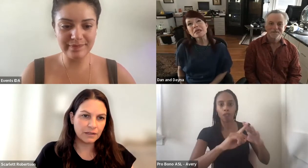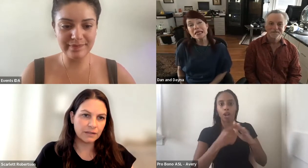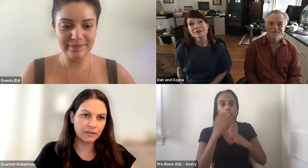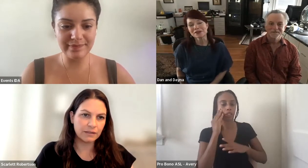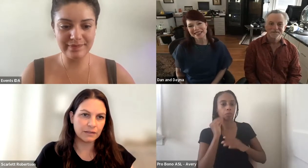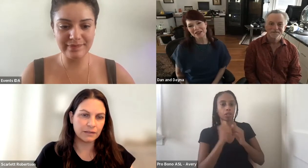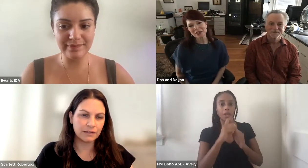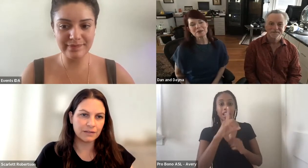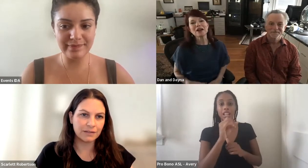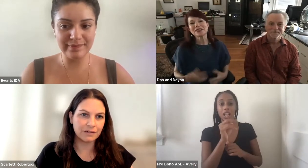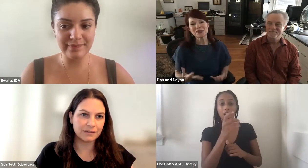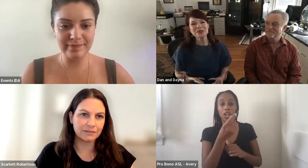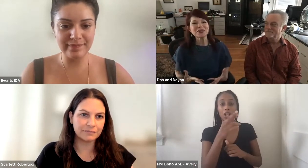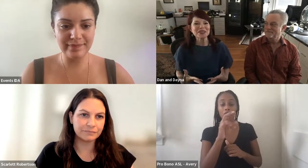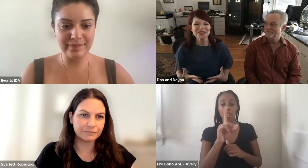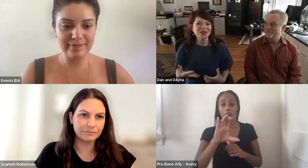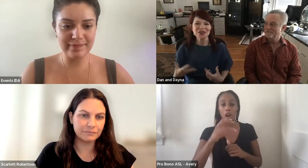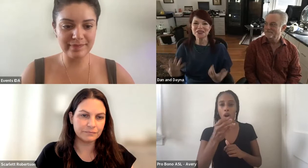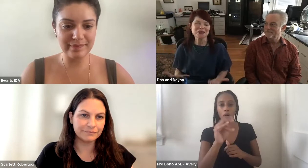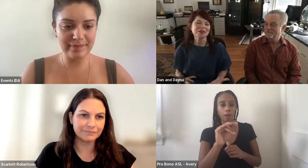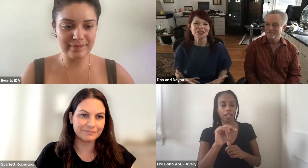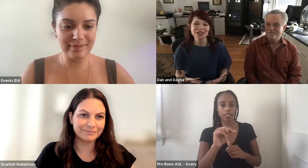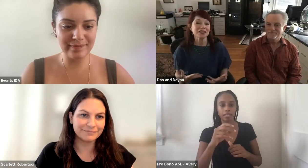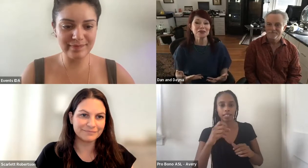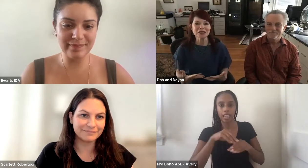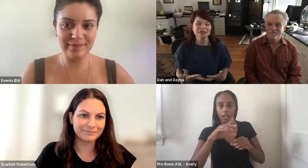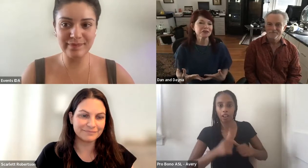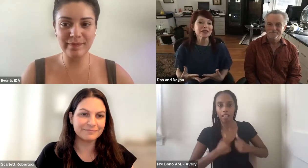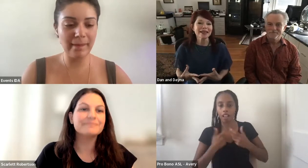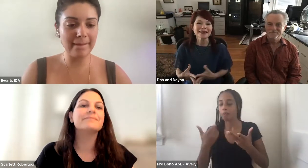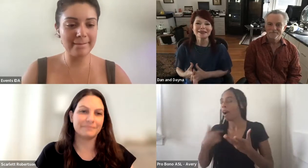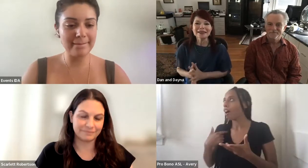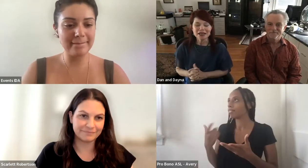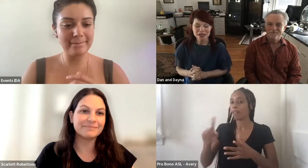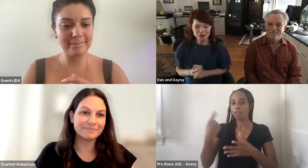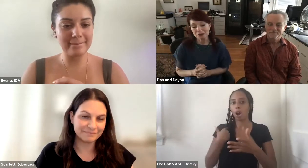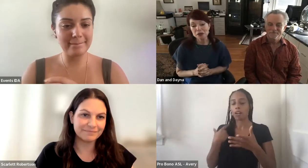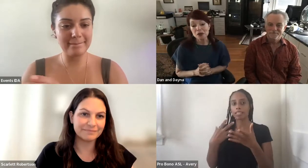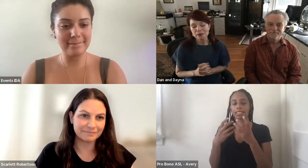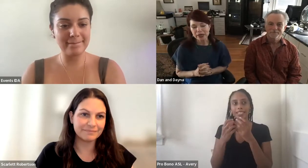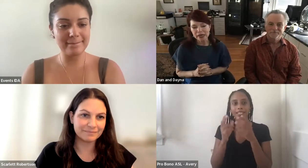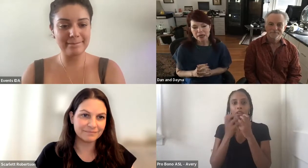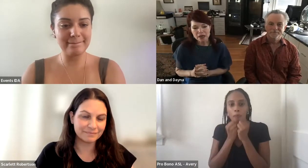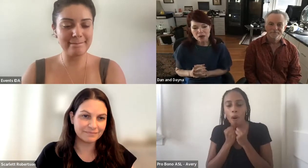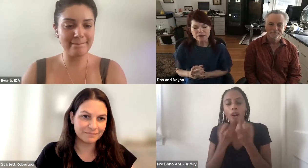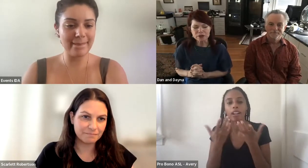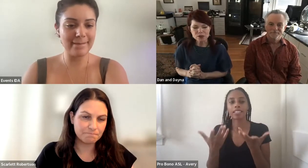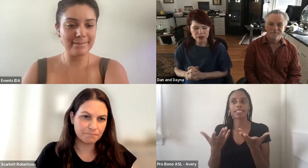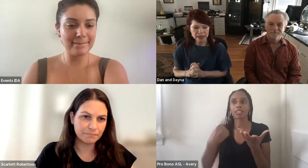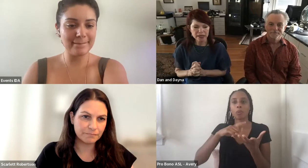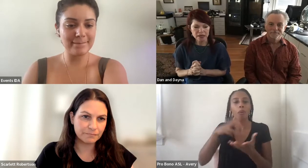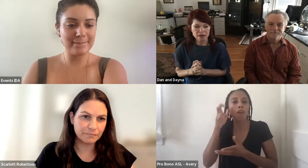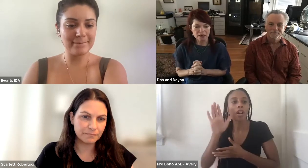most meaningful encounter, I mean, obviously we'd heard his songs, especially Hallelujah and Suzanne and, So Long, Marianne. The